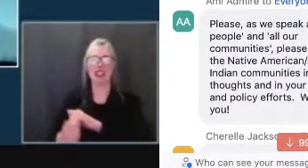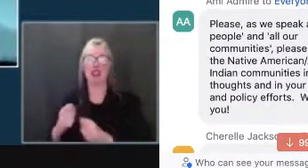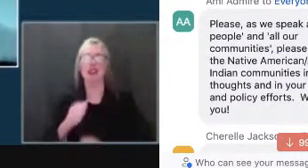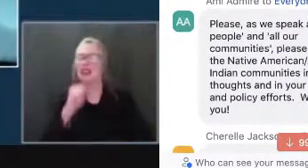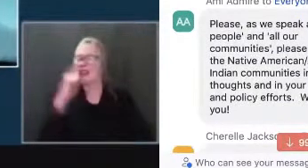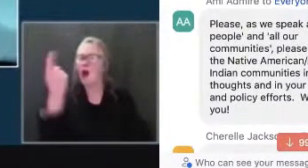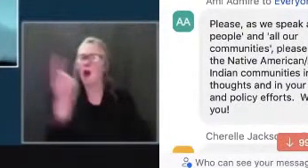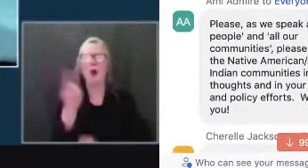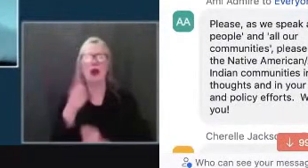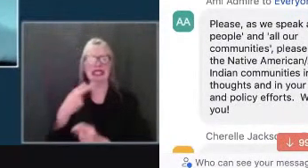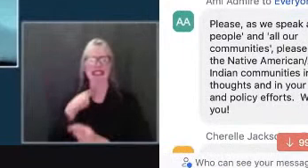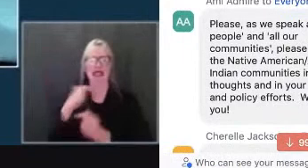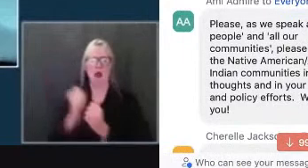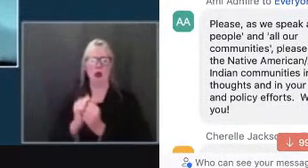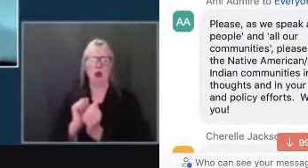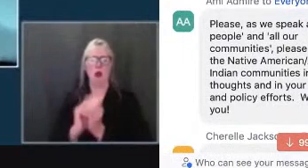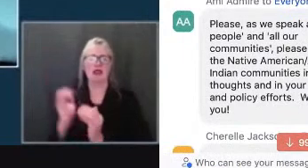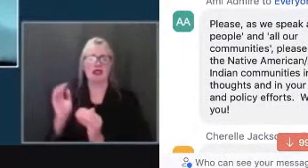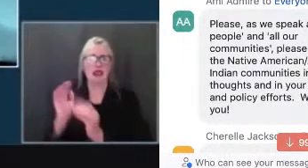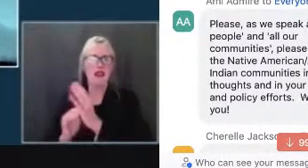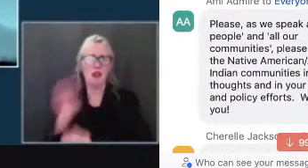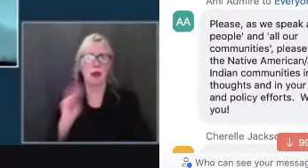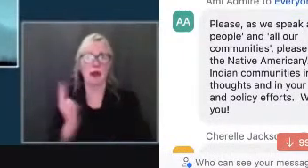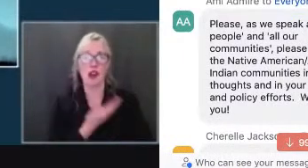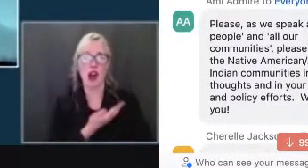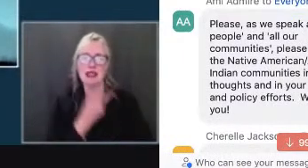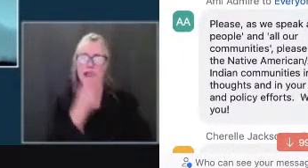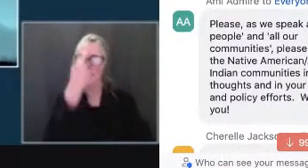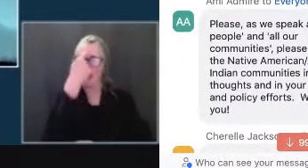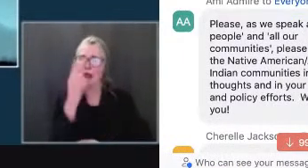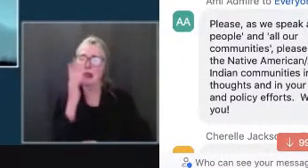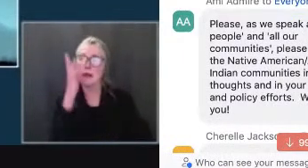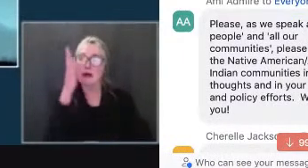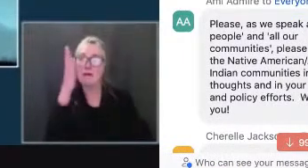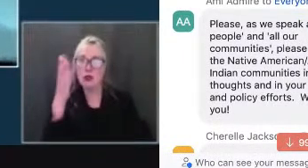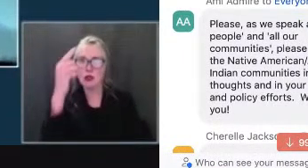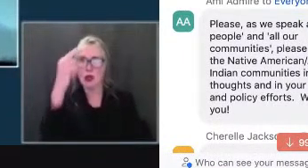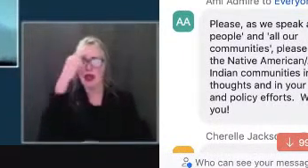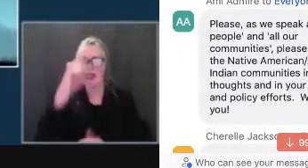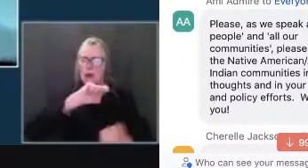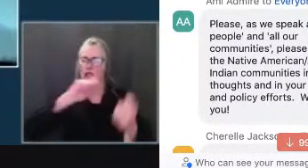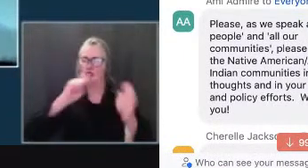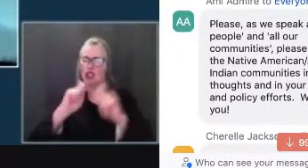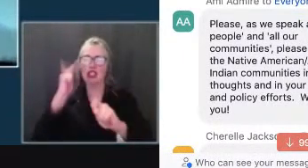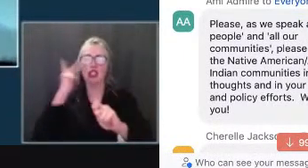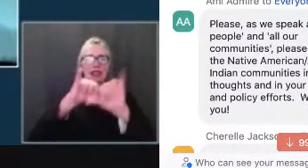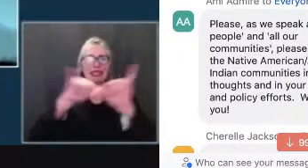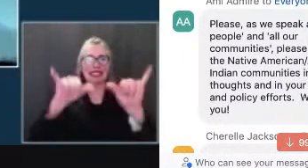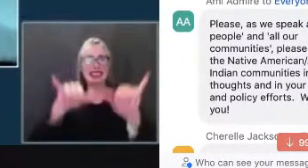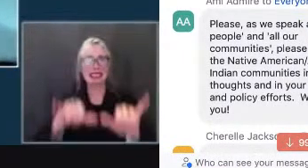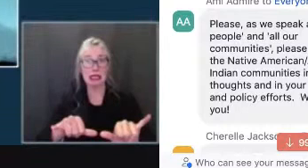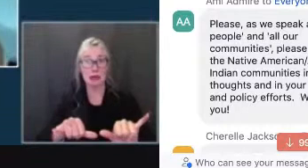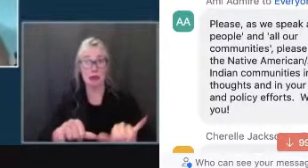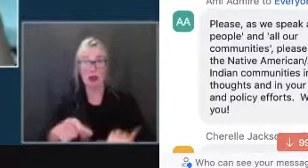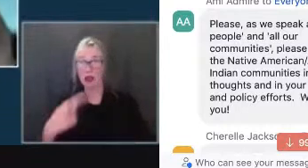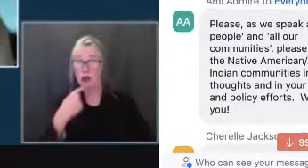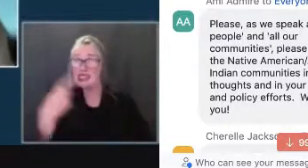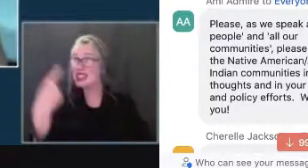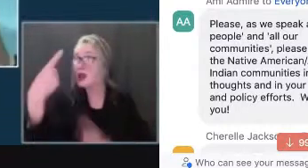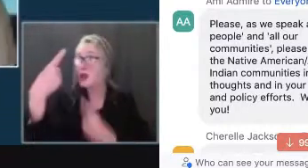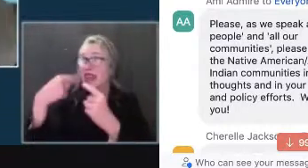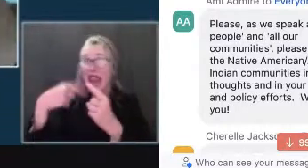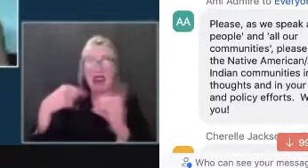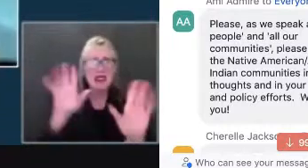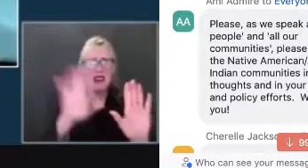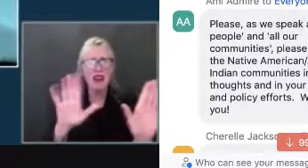believe more is possible for our future and our political system. And we challenge anybody who says that we can't solve the climate crisis, grow our